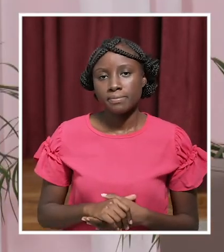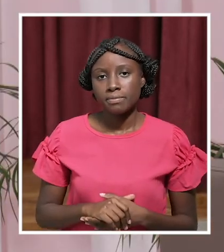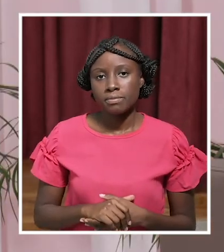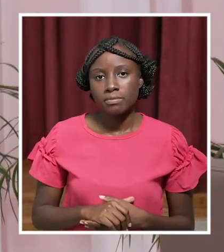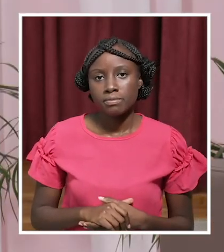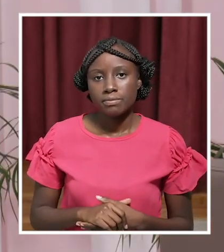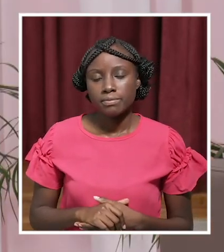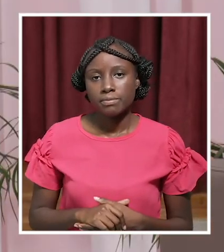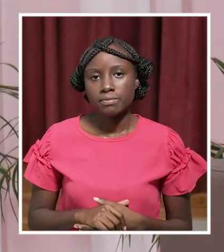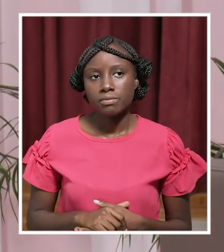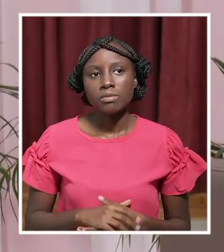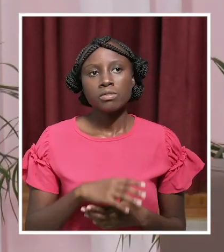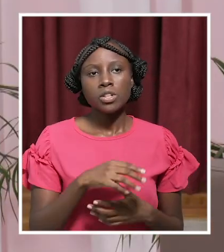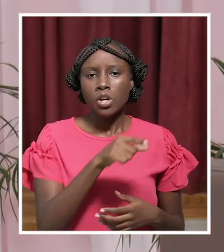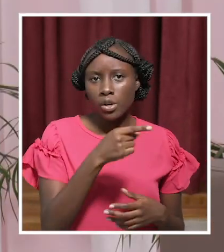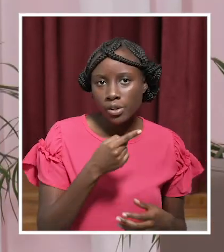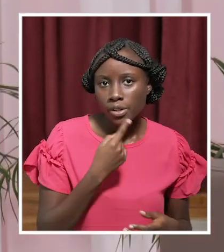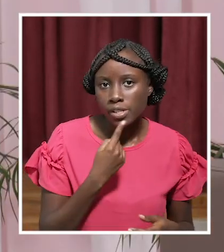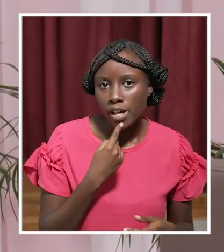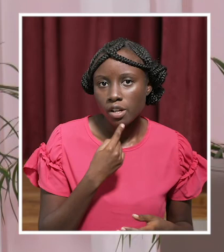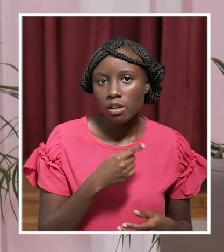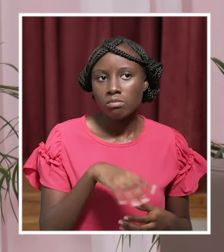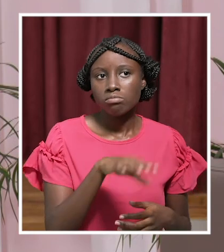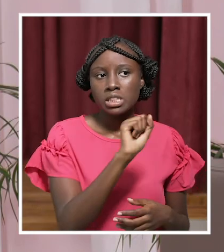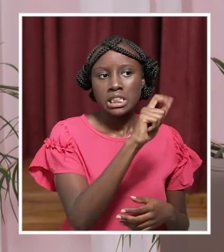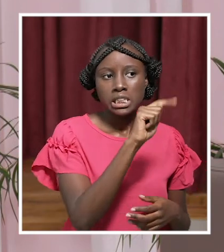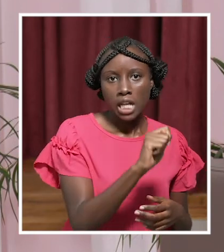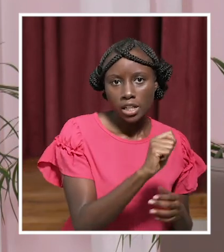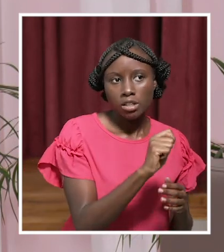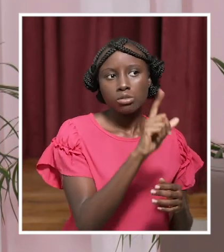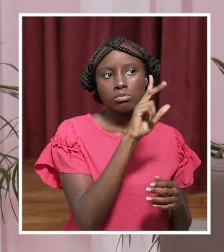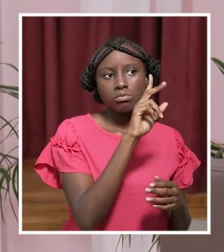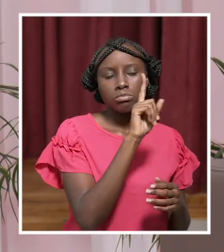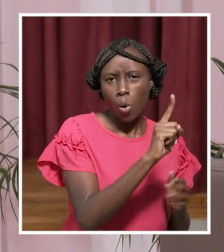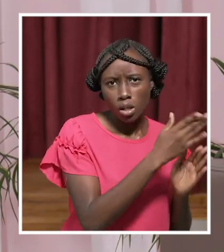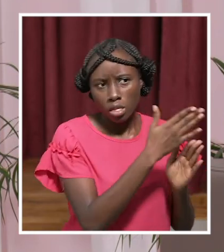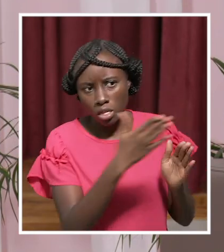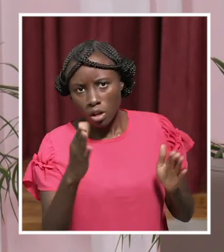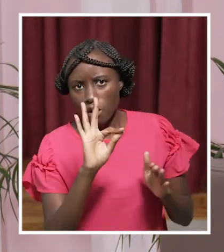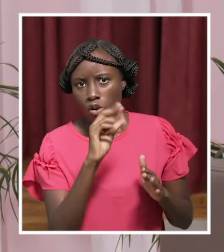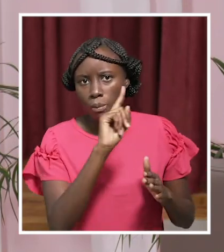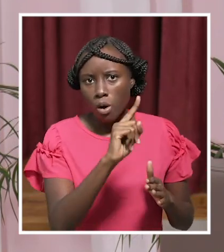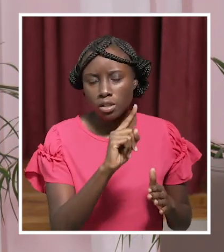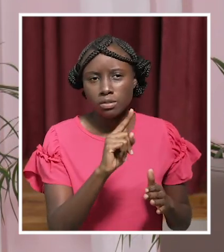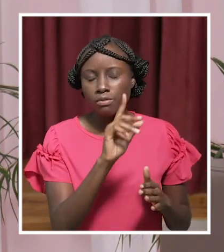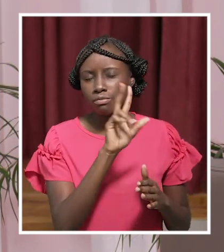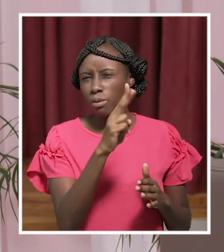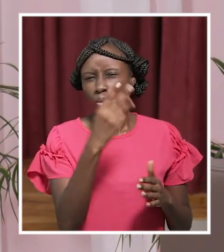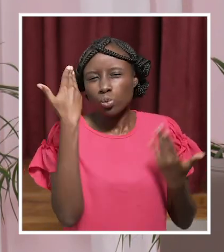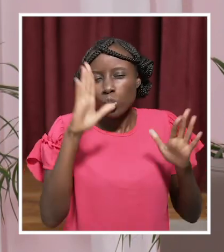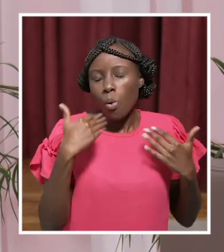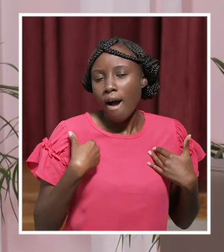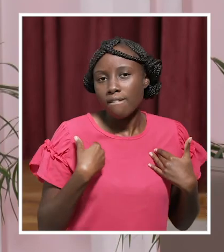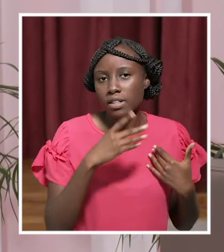transition after your sense of diagnosis, but the time before, for your experience, you were bullied. Is it possible